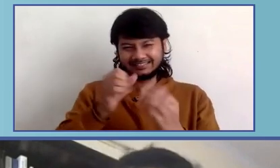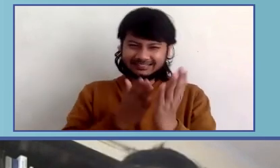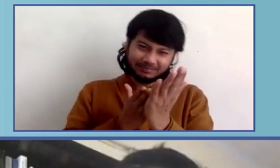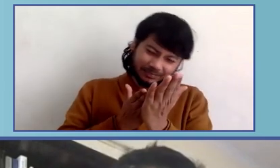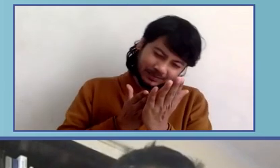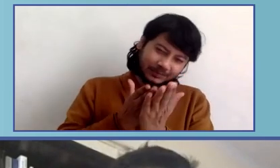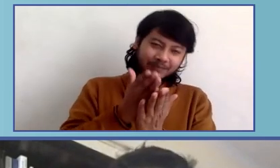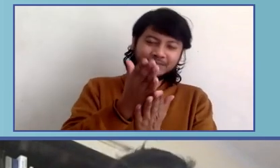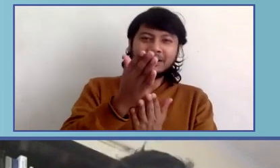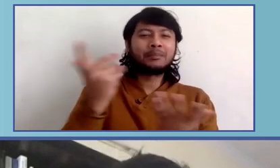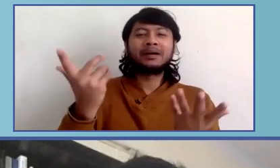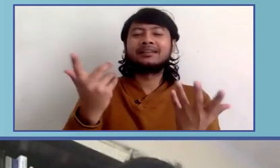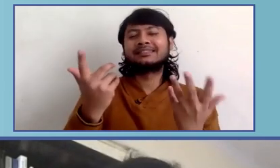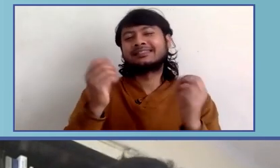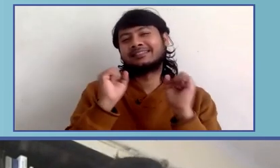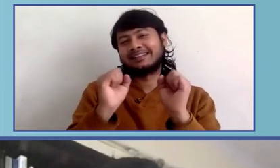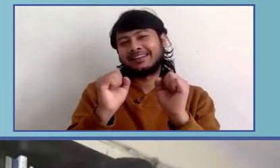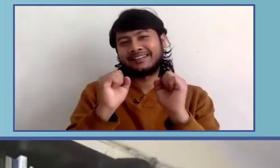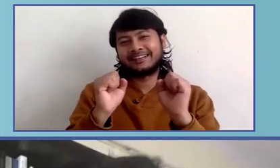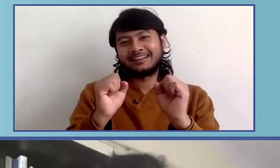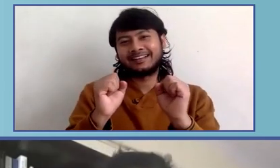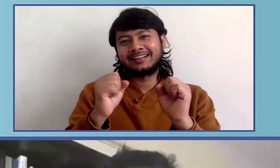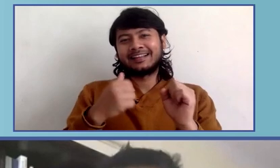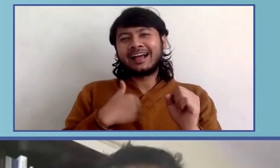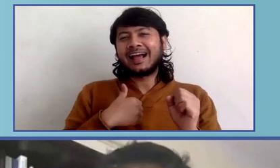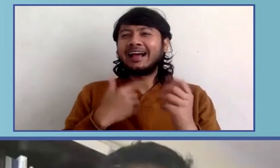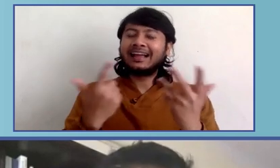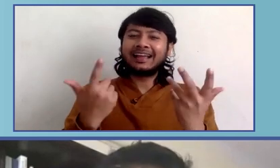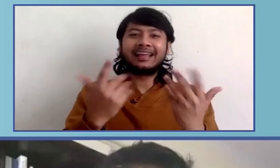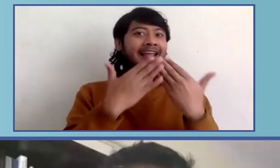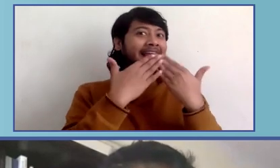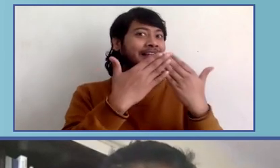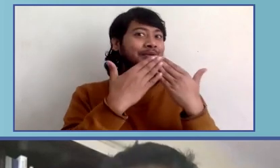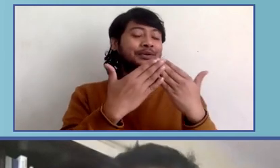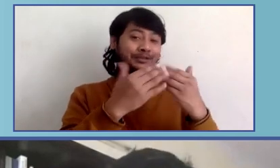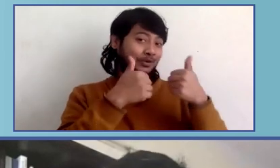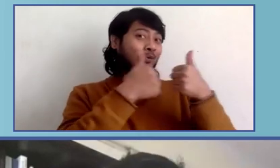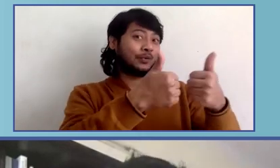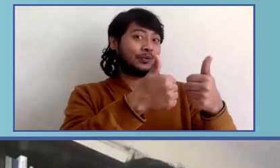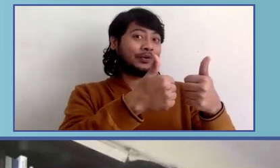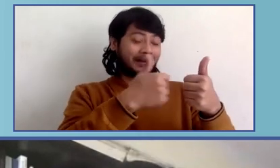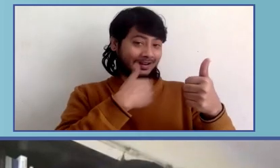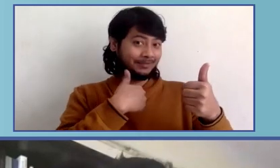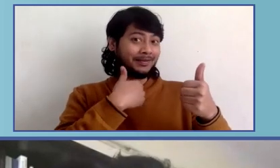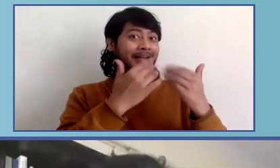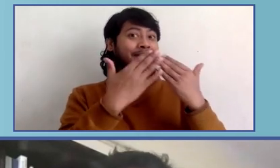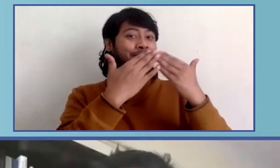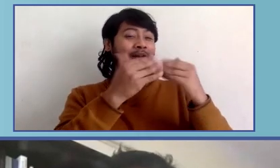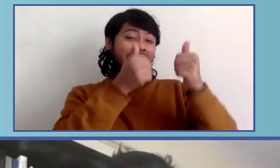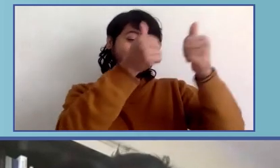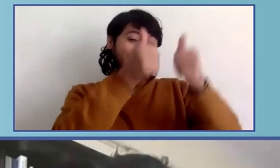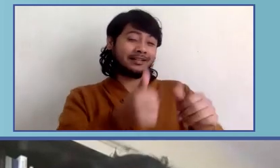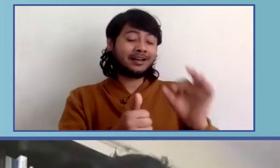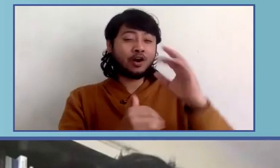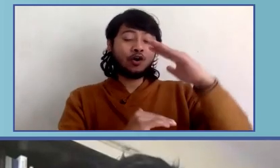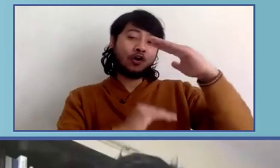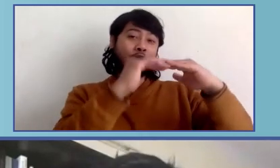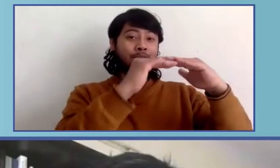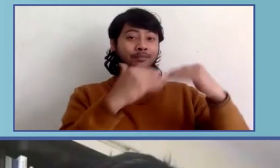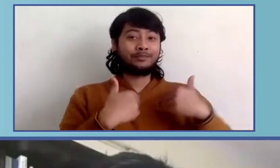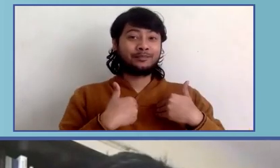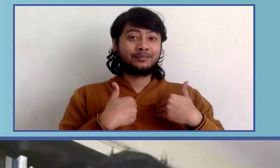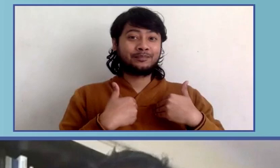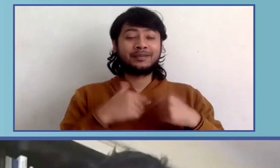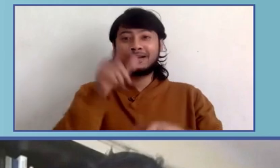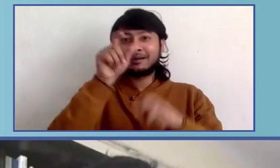but I couldn't. I was actually unfortunately good in academics as well. I was a rank holder. So people are like, you know, when you can,